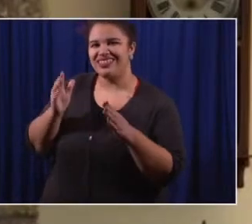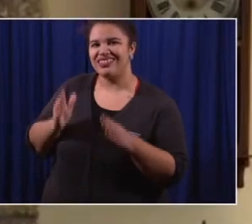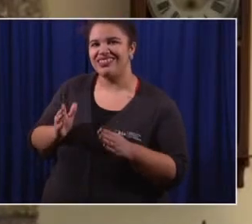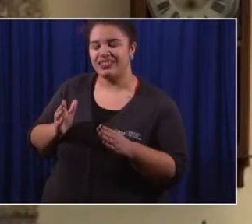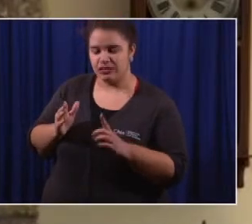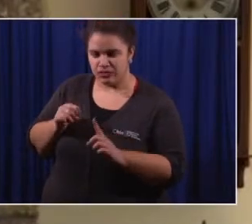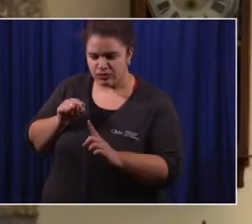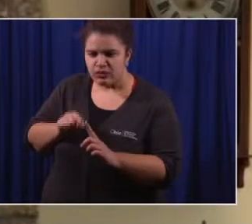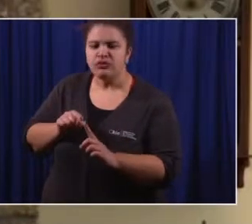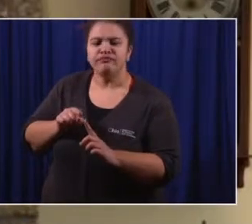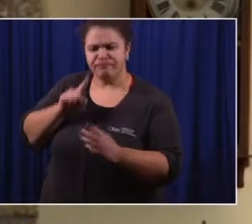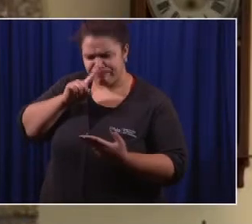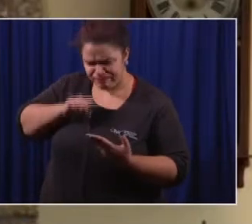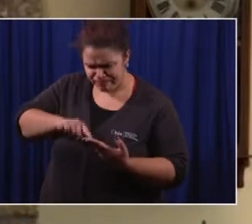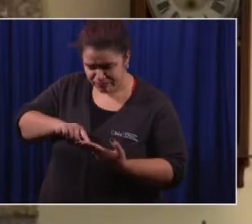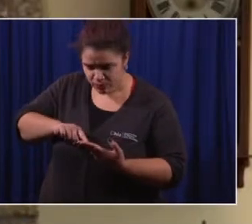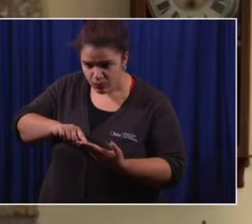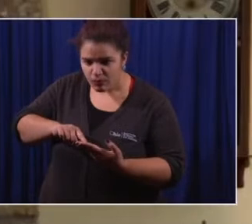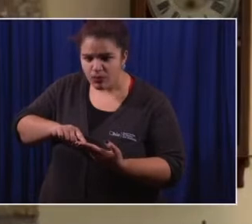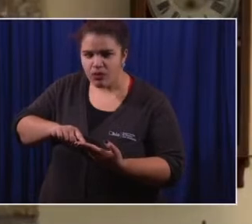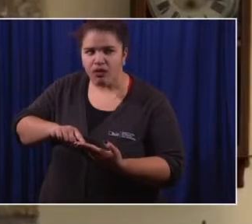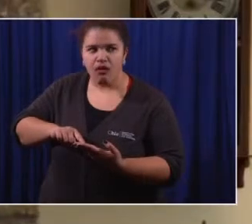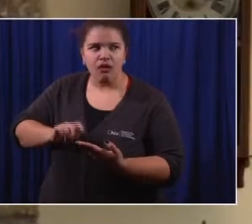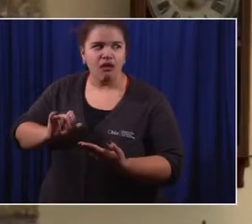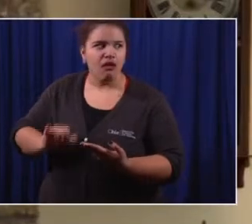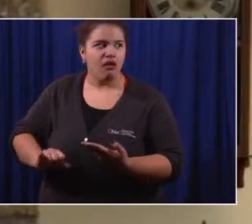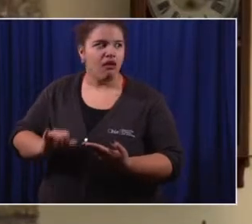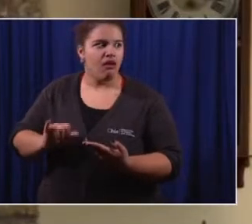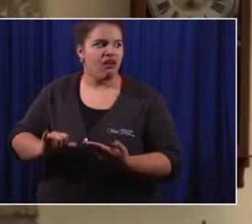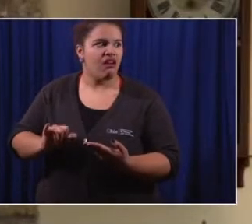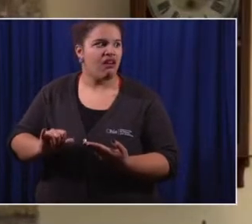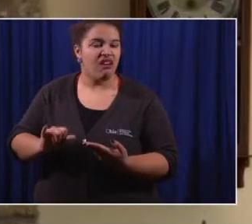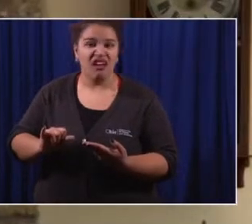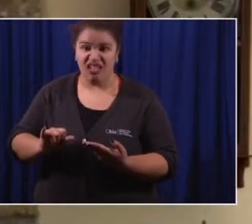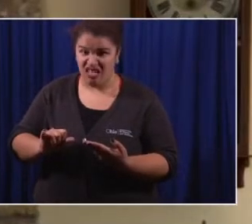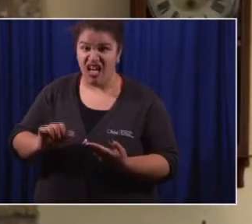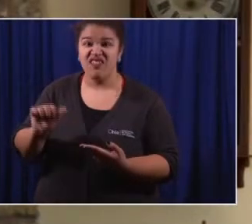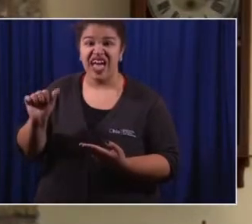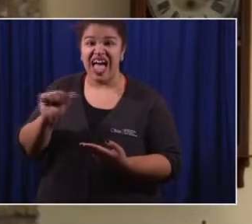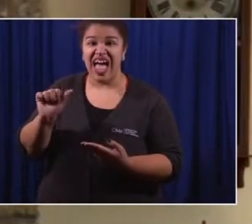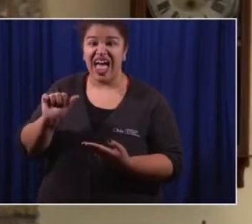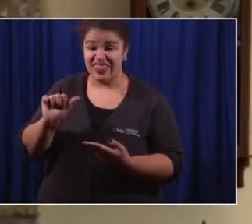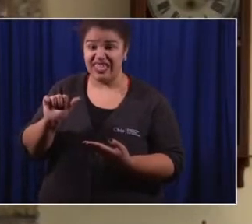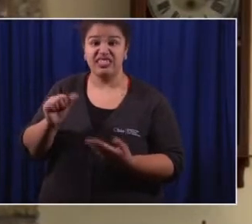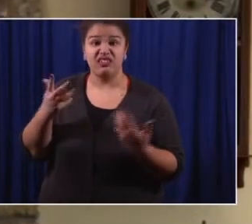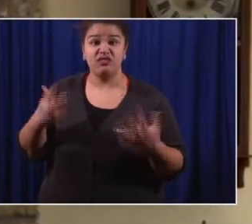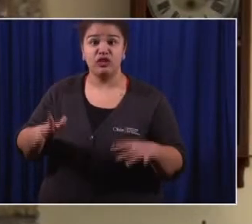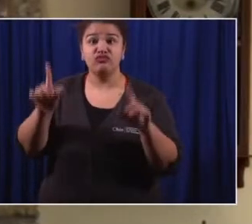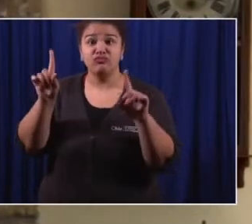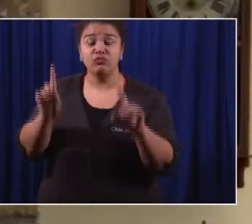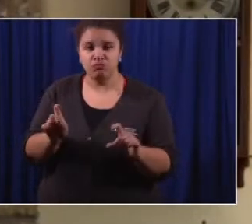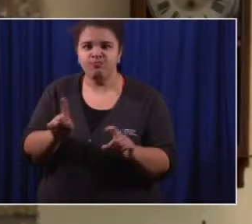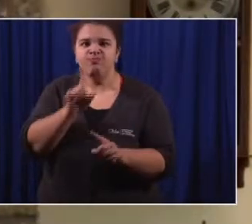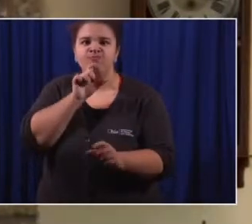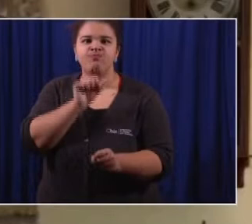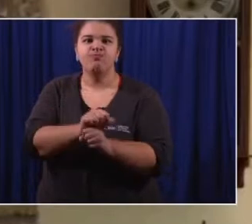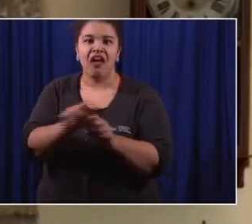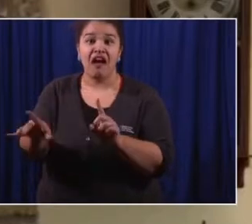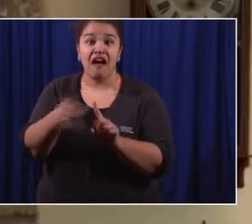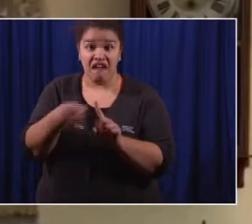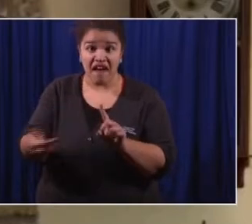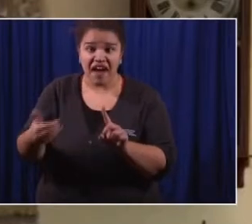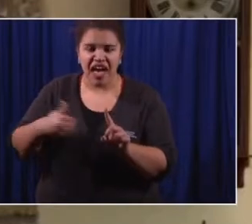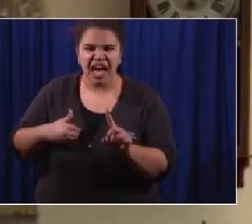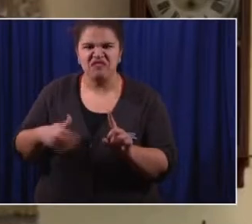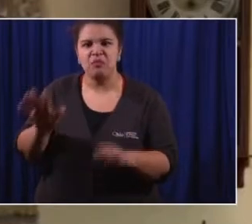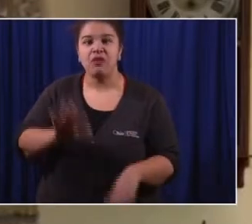they found was that I think it was 13% of those athletes who tested positive had this I